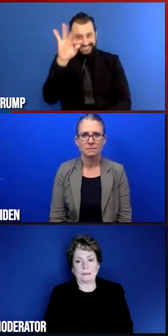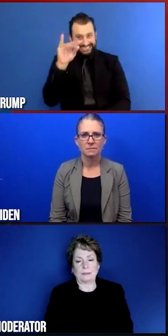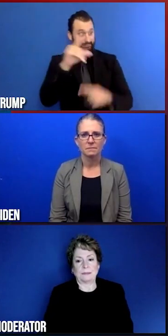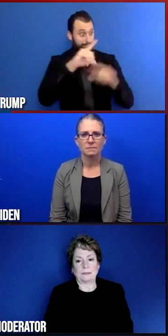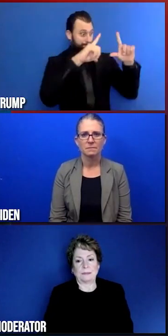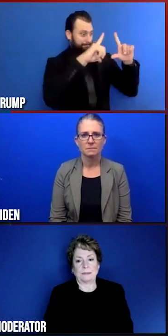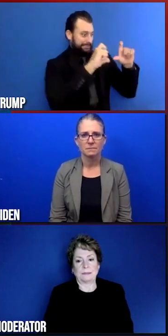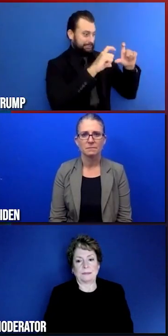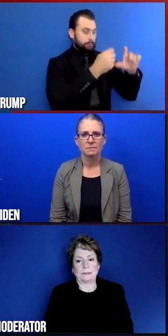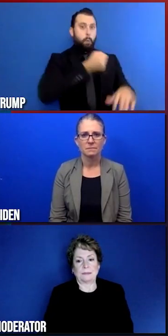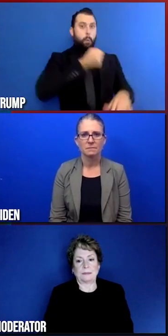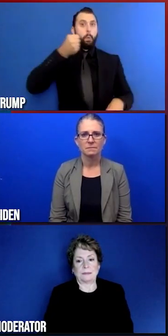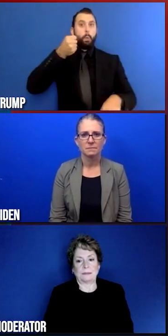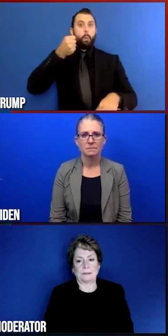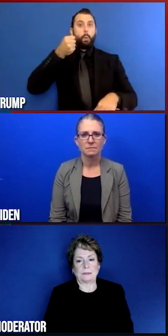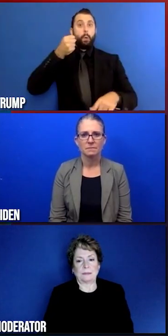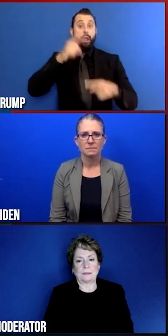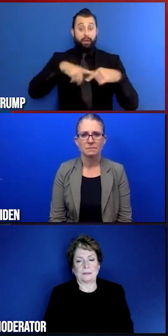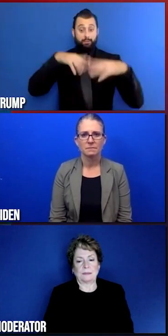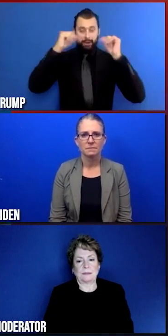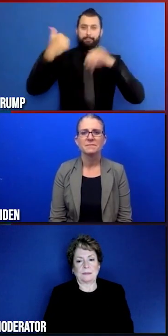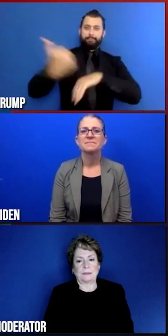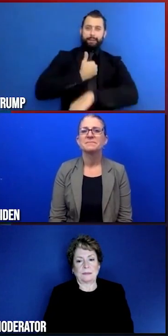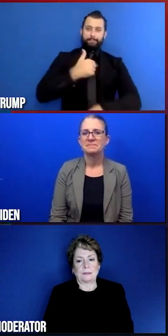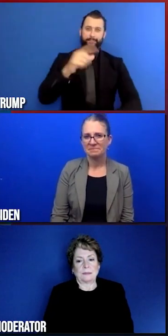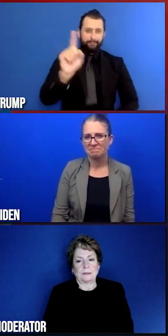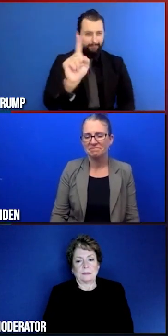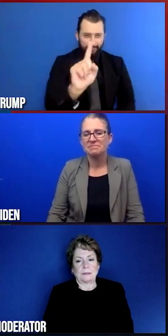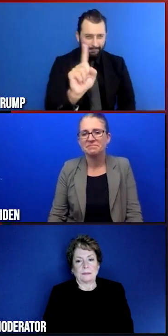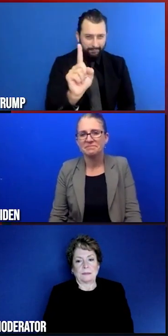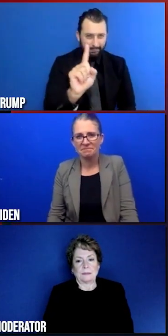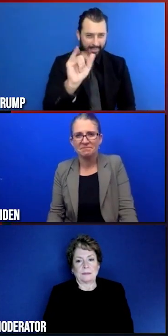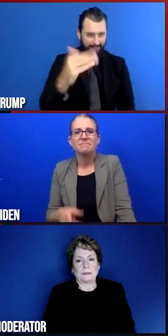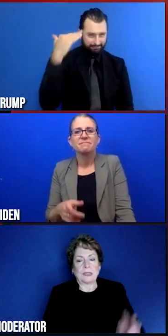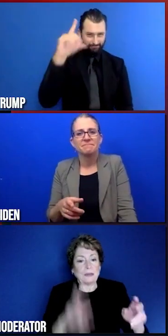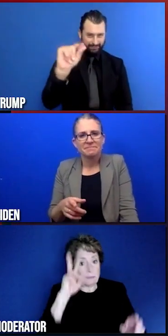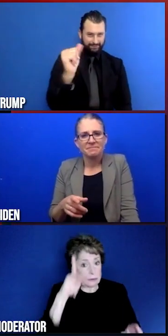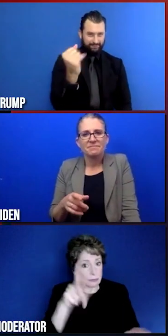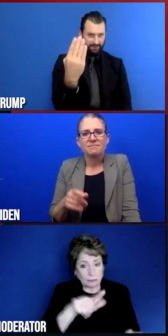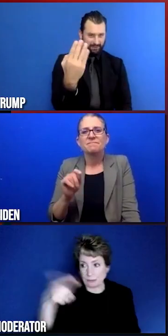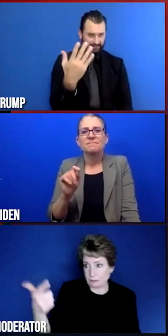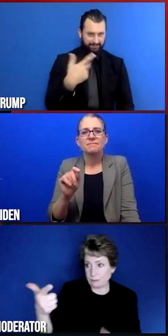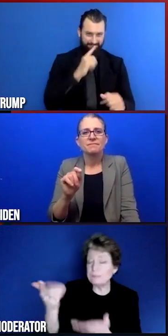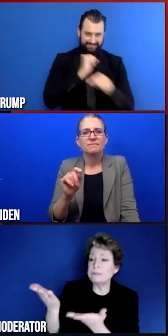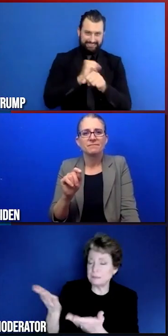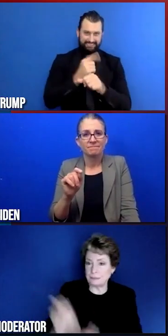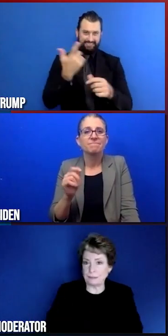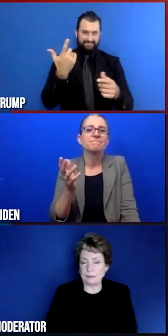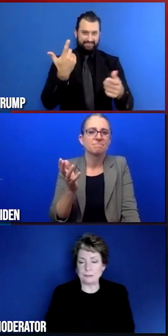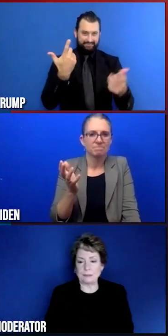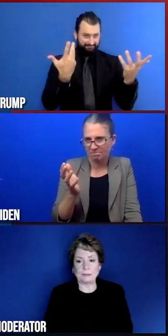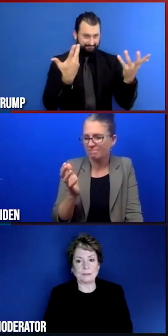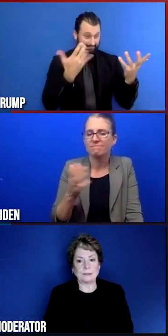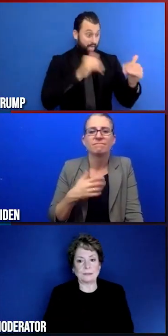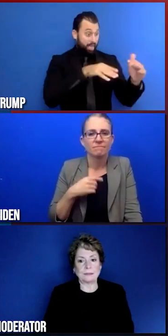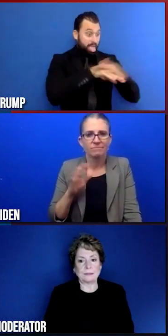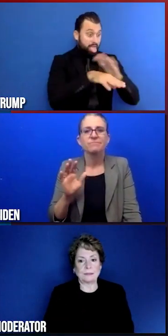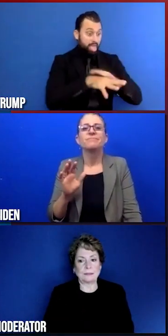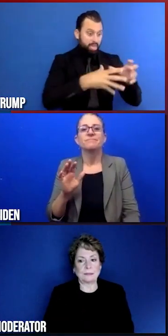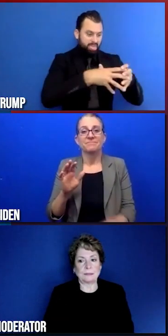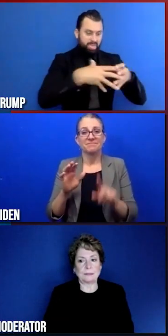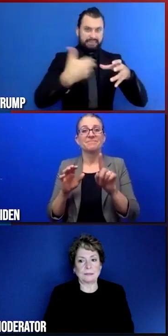through coyotes and through gangs. Vice President Biden, let me bring you into this 525 conversation. Quick response and then another question to you. These 500 plus